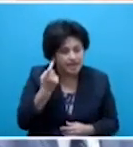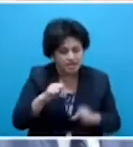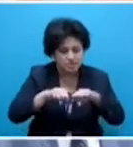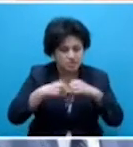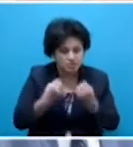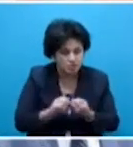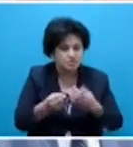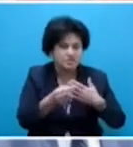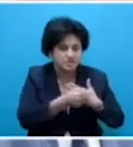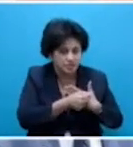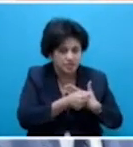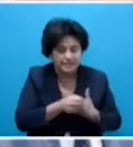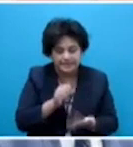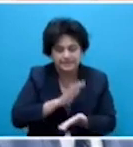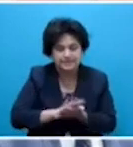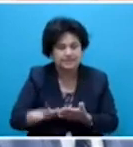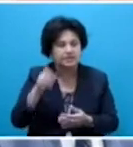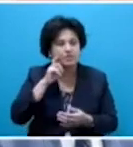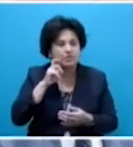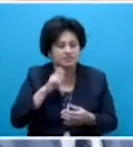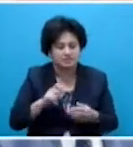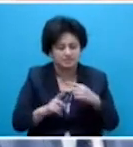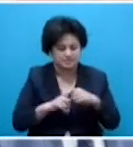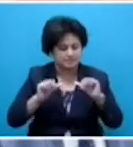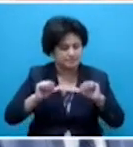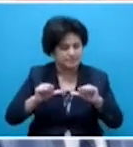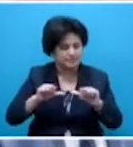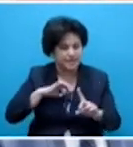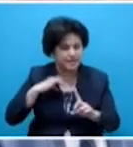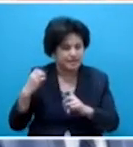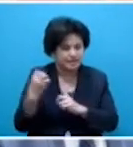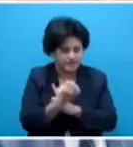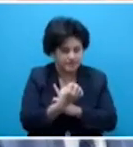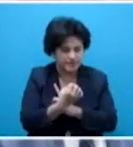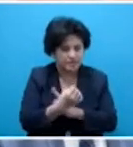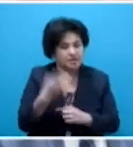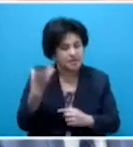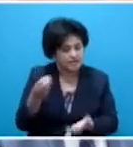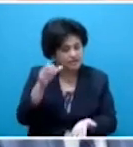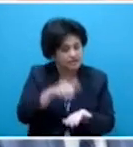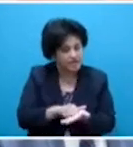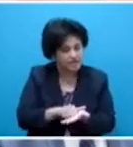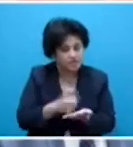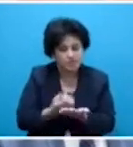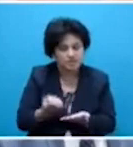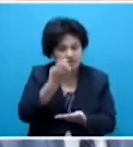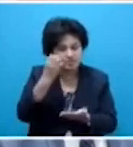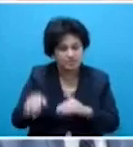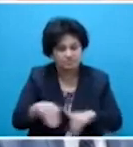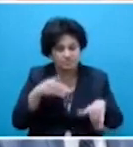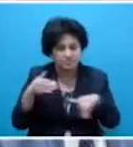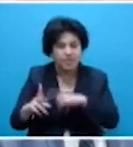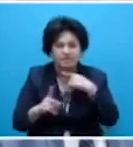water, and protection of the environment. They also have a right to economic participation and reasonable minimum